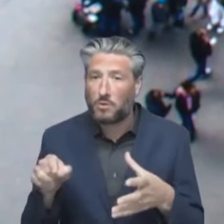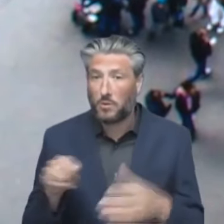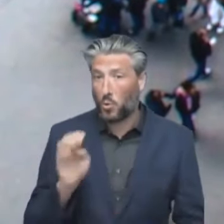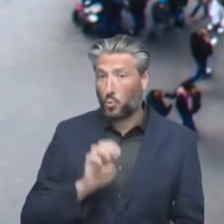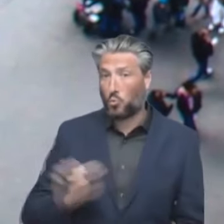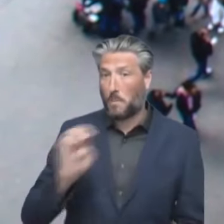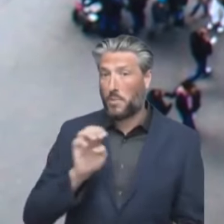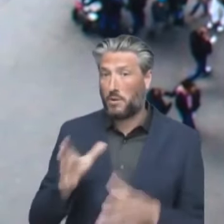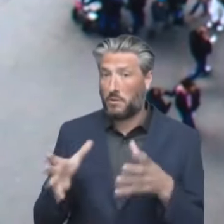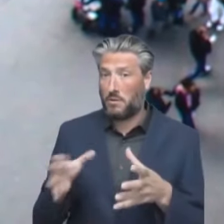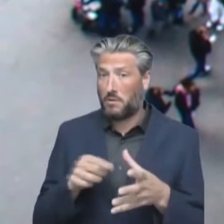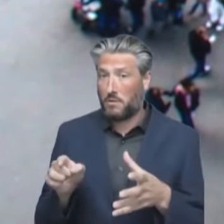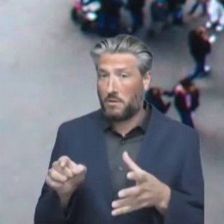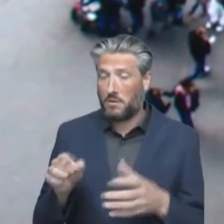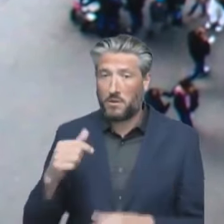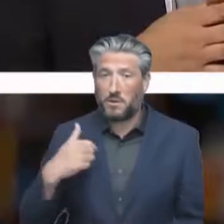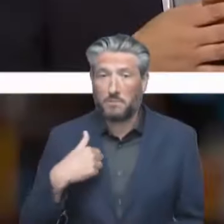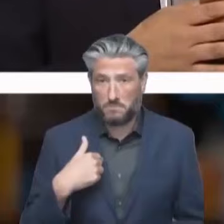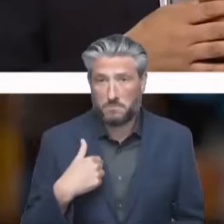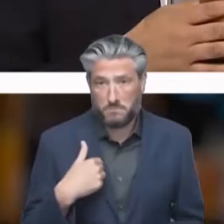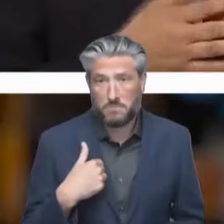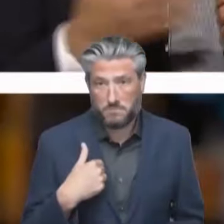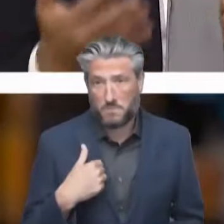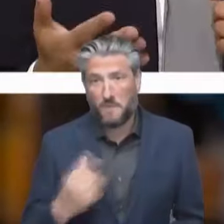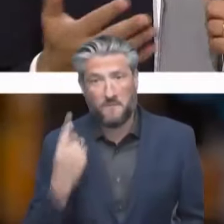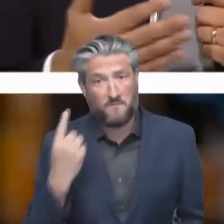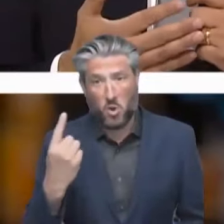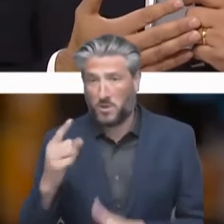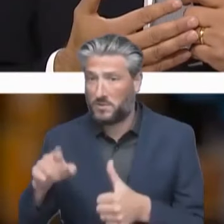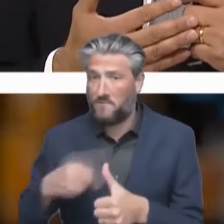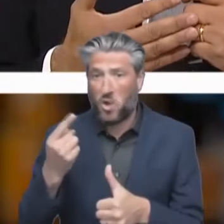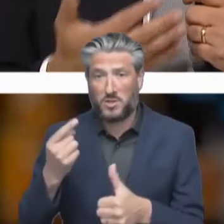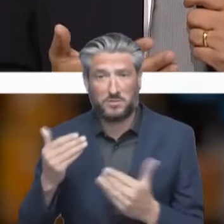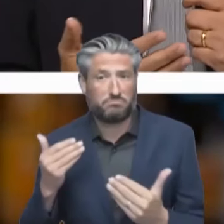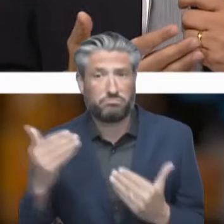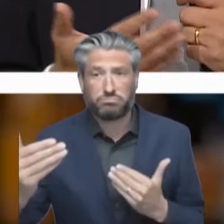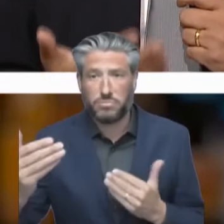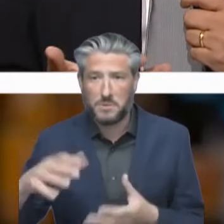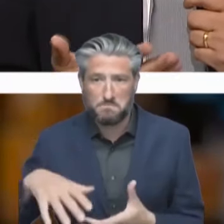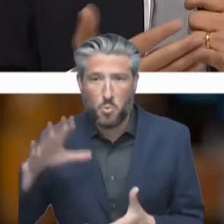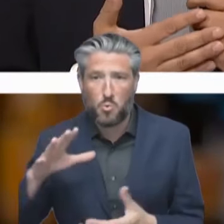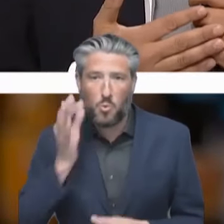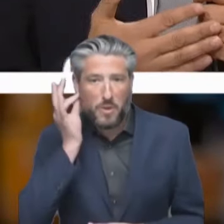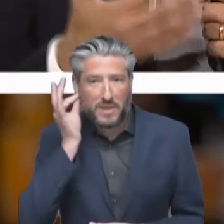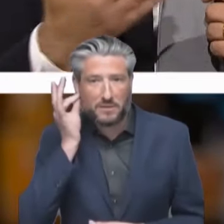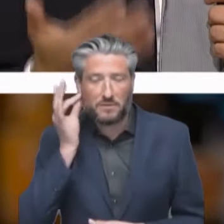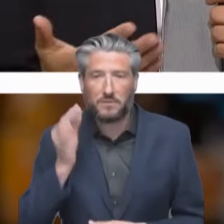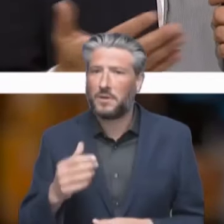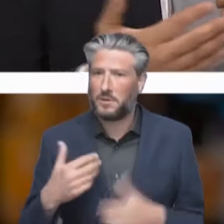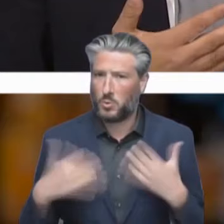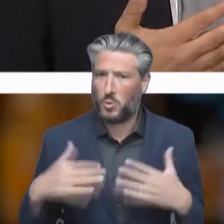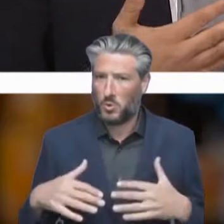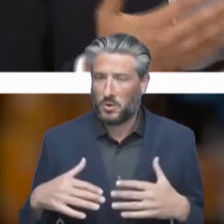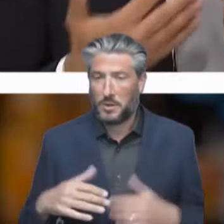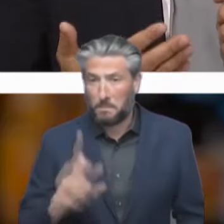we are the European car maker that employs the most women. But we are still very far indeed from other industries, and we are determined